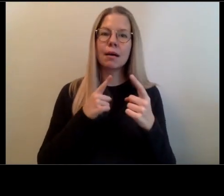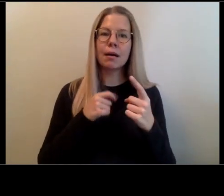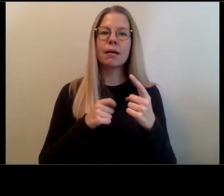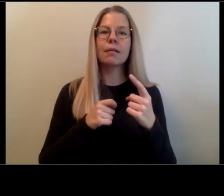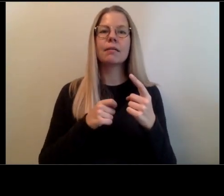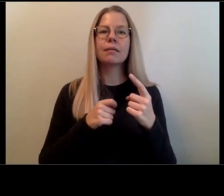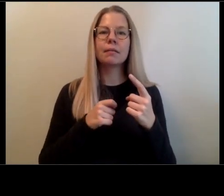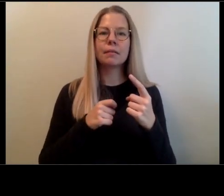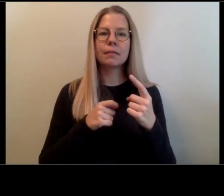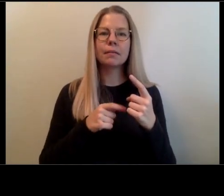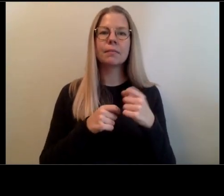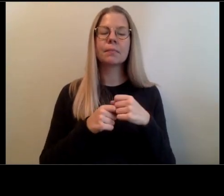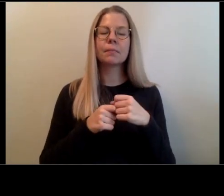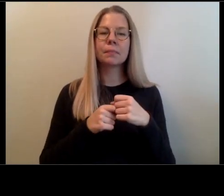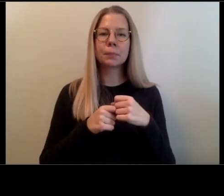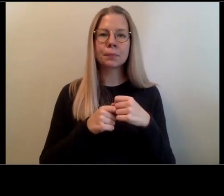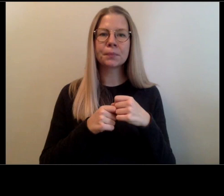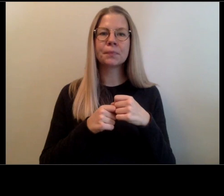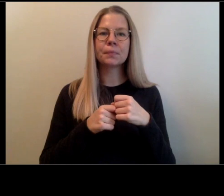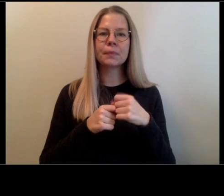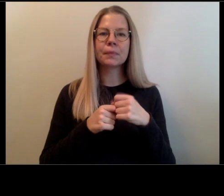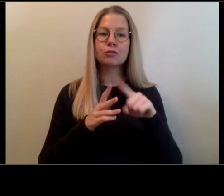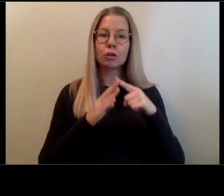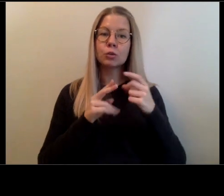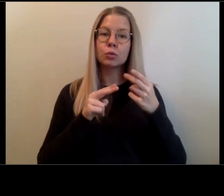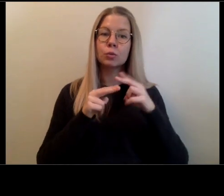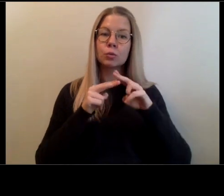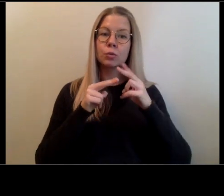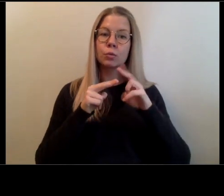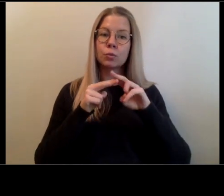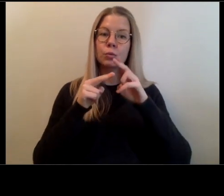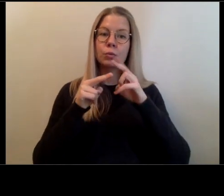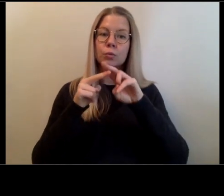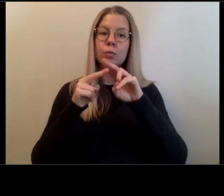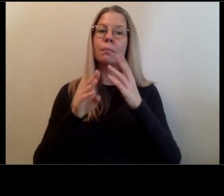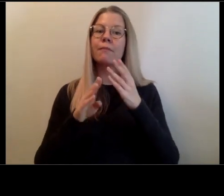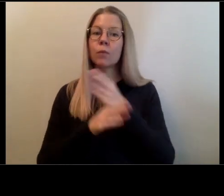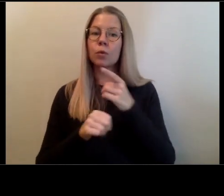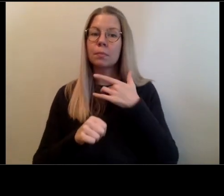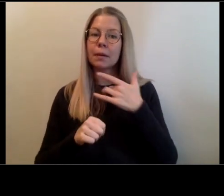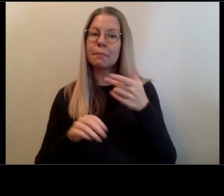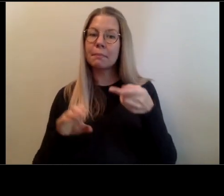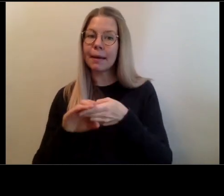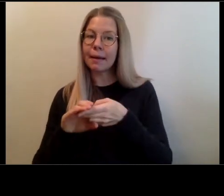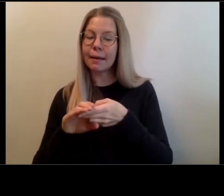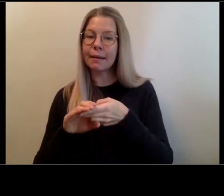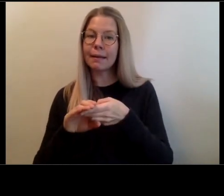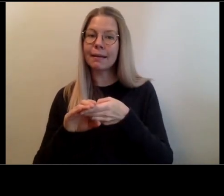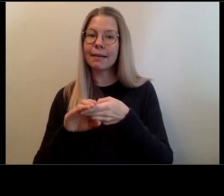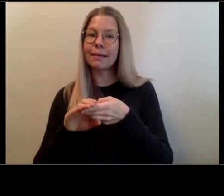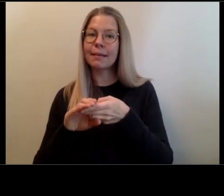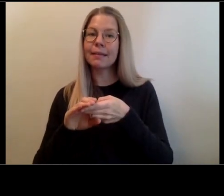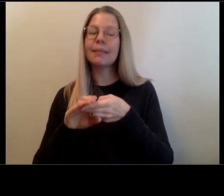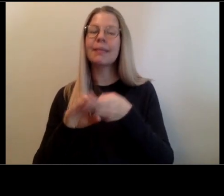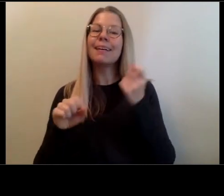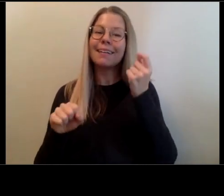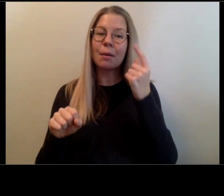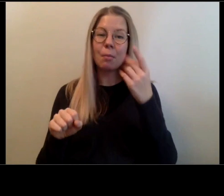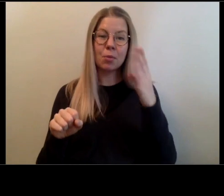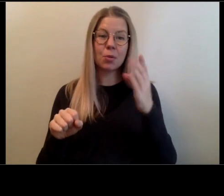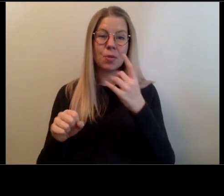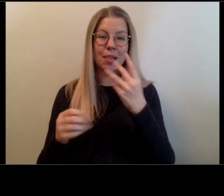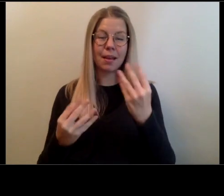before your normal bedtime, as long as you are not getting bright light or blue light in particular, because that turns